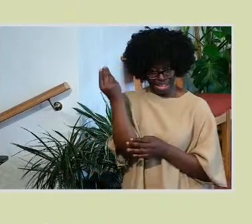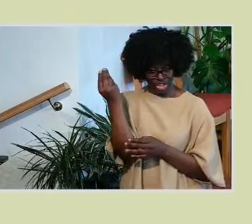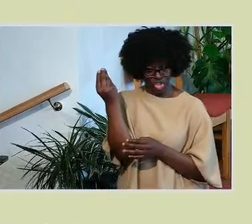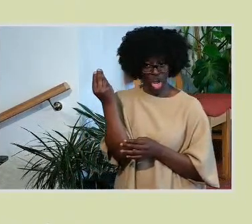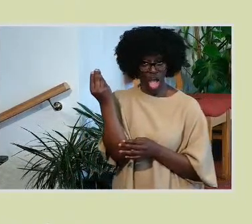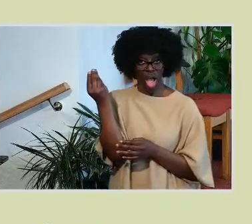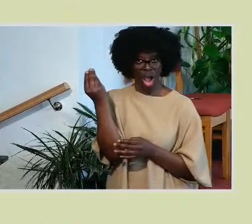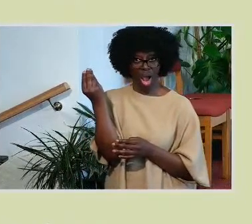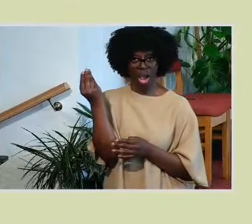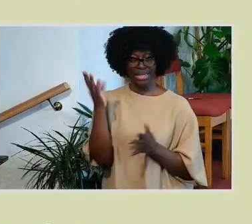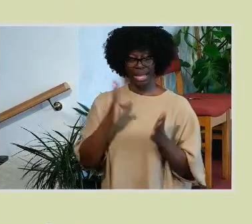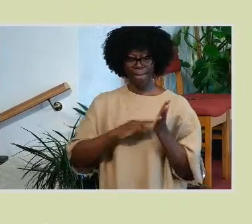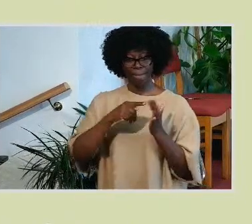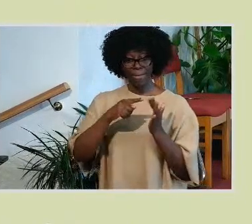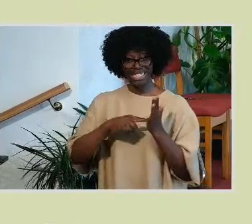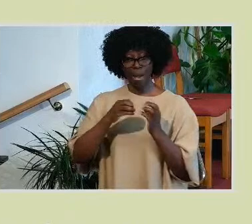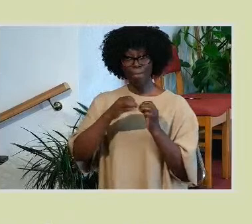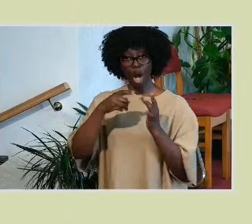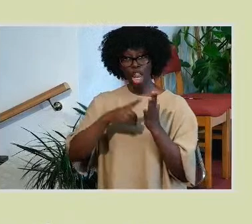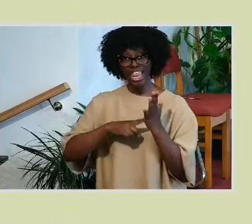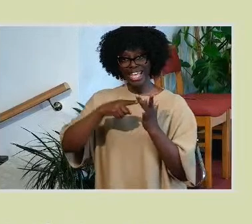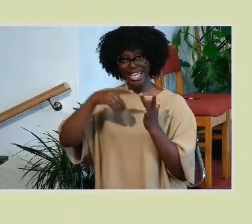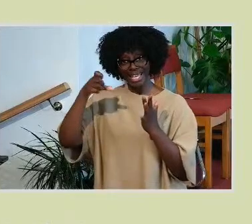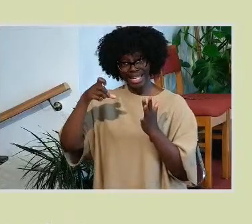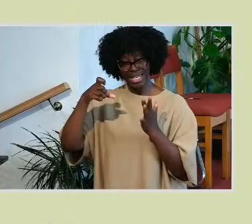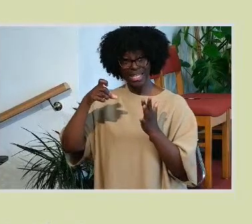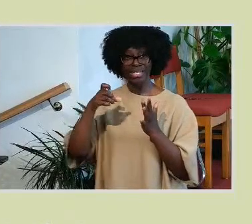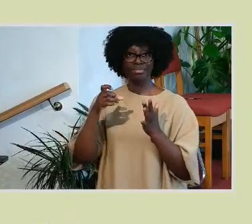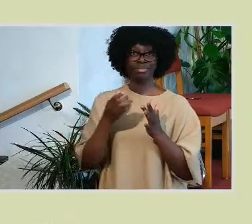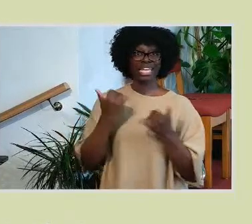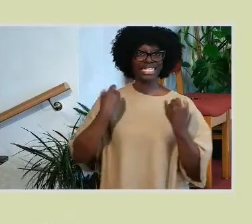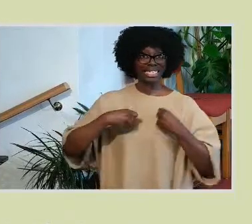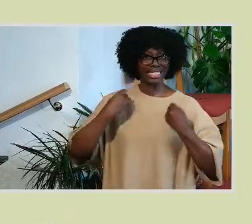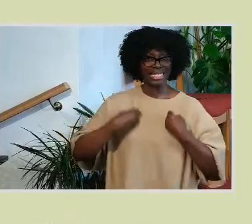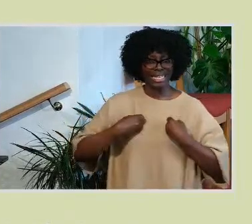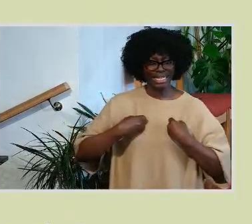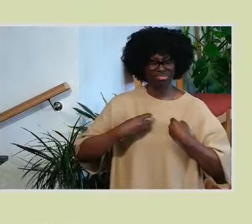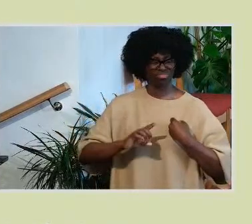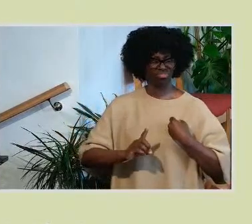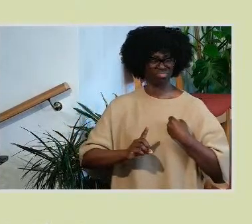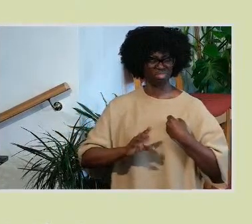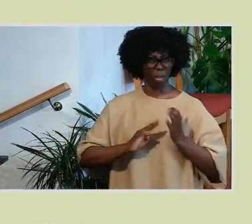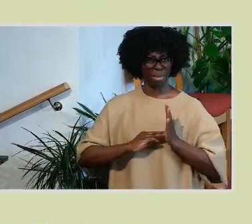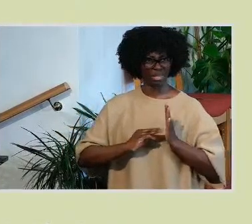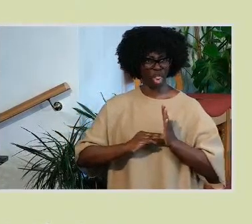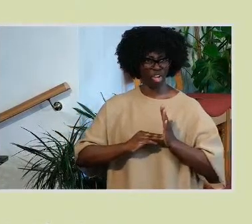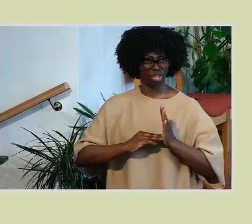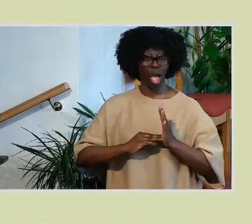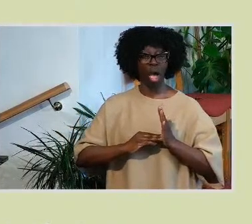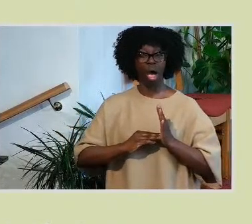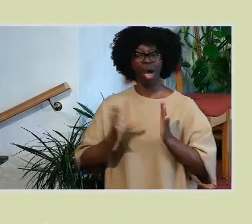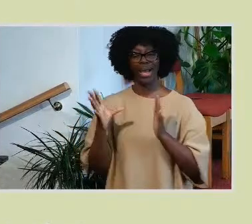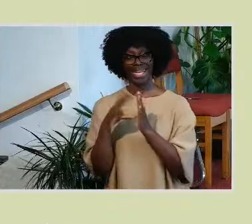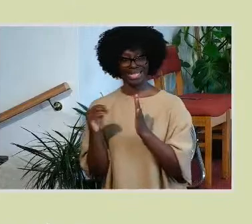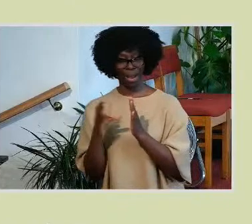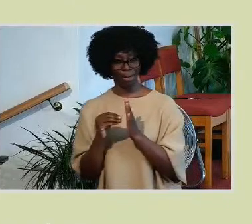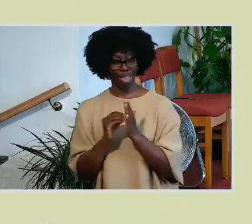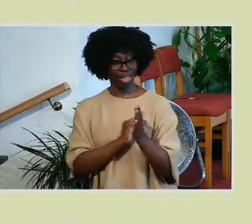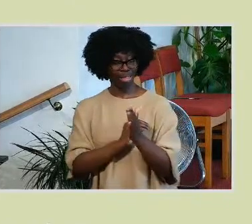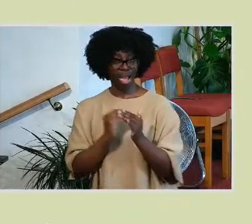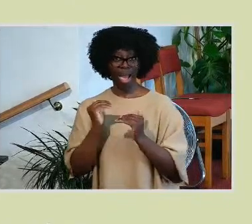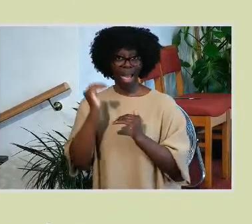call a metabolic disease. So the metabolic diseases are those diseases like high blood pressure,